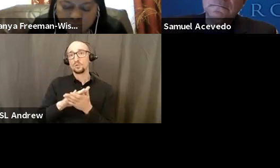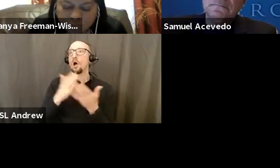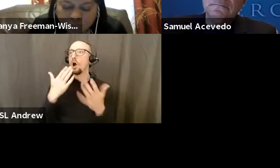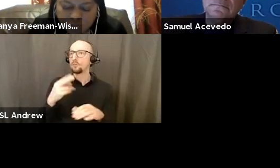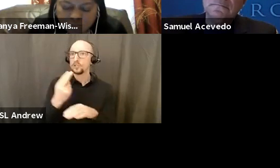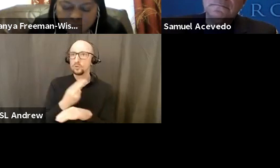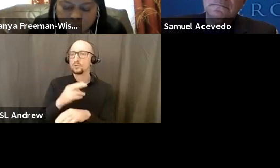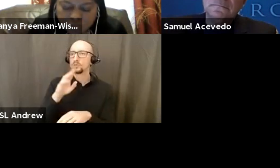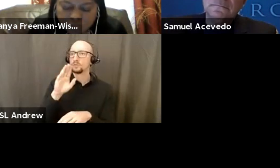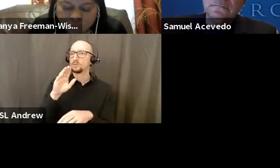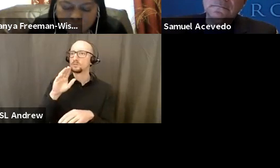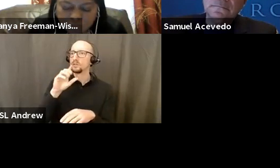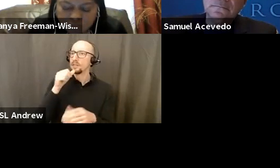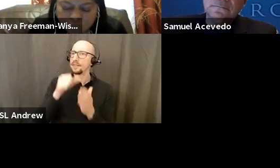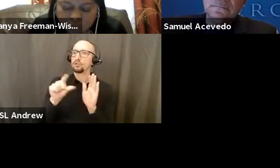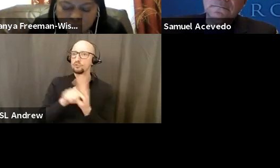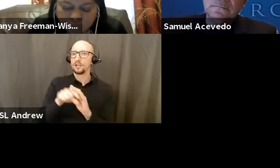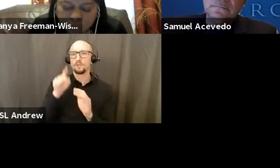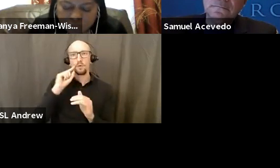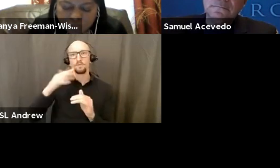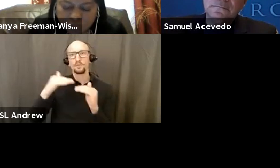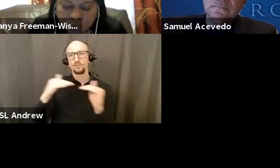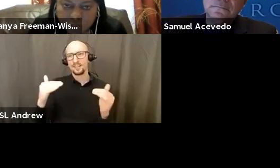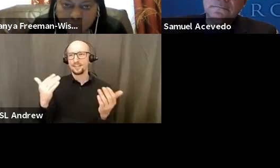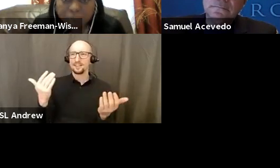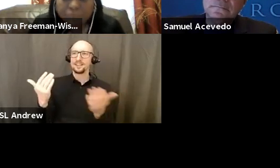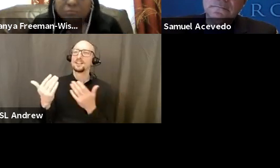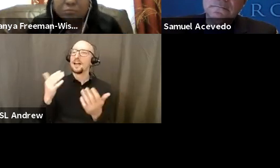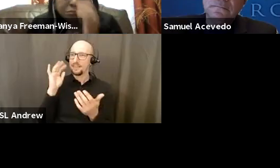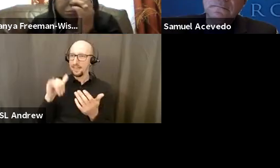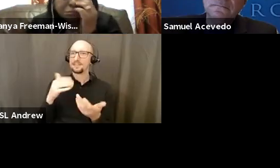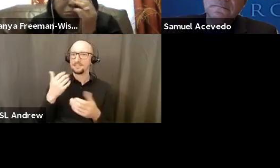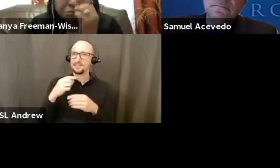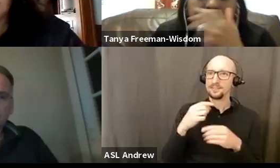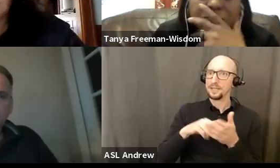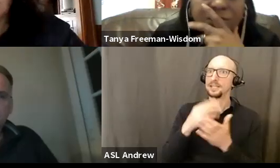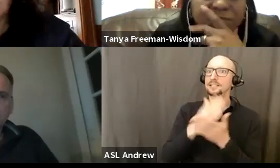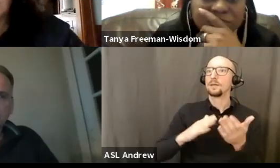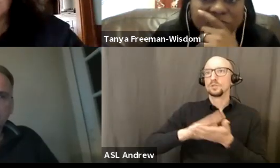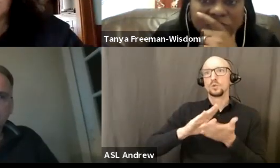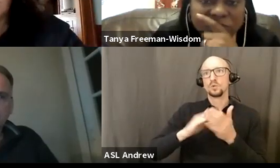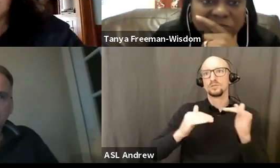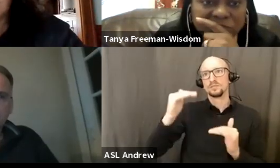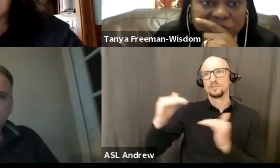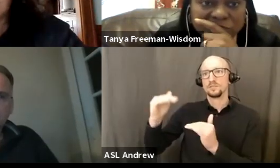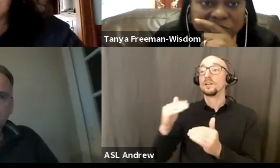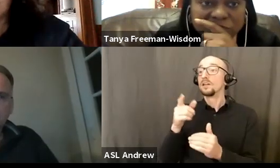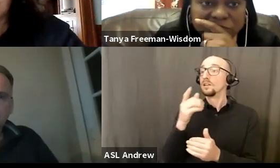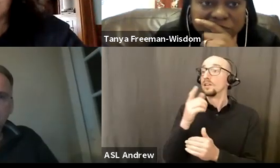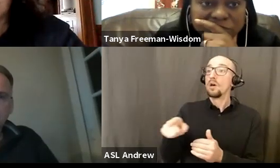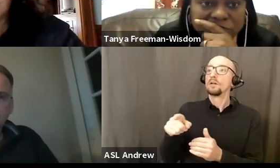creates inequitable practices. Those schools tend to have strong acceptance